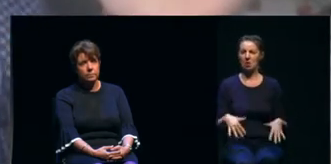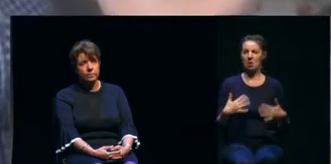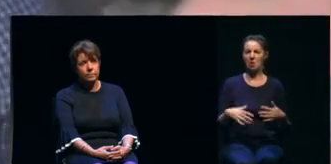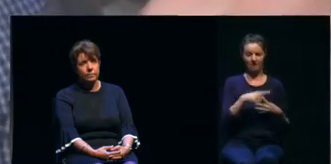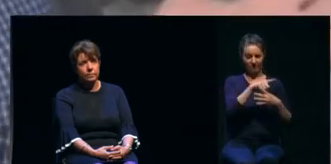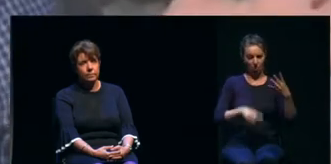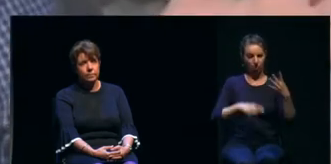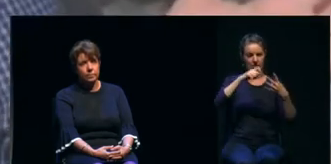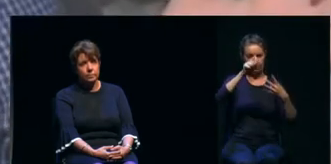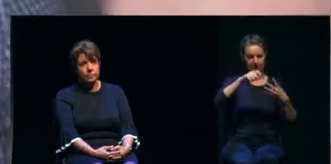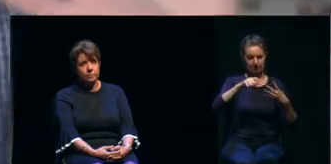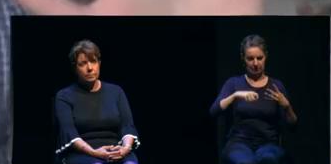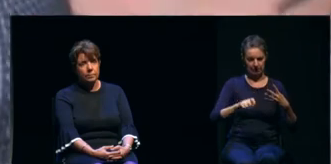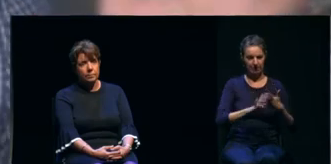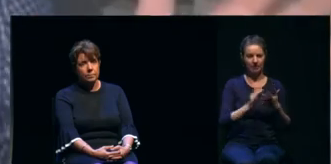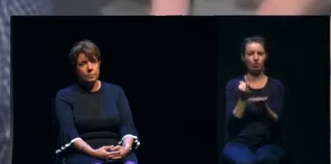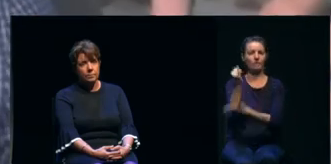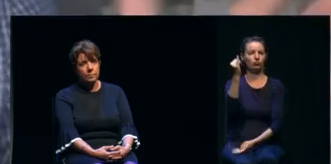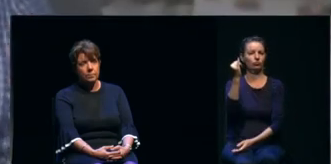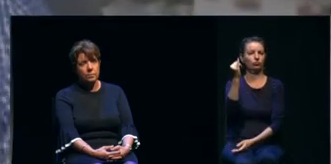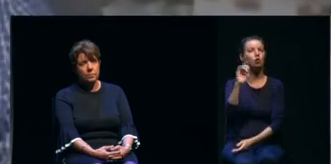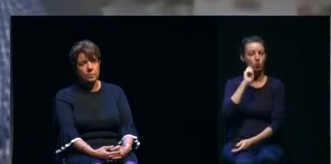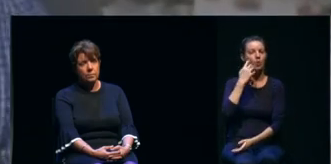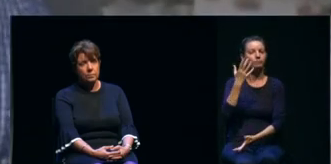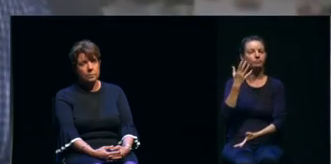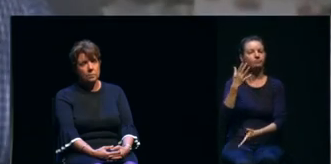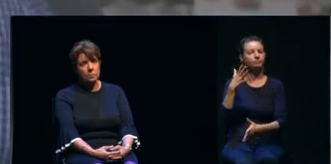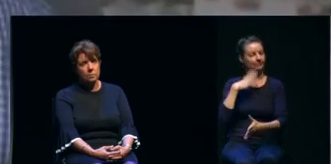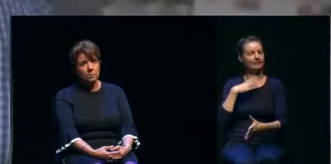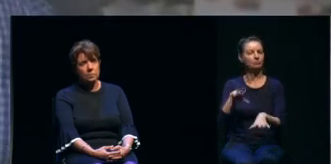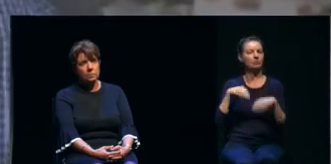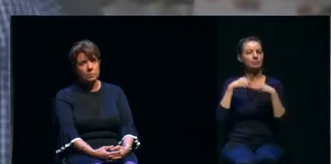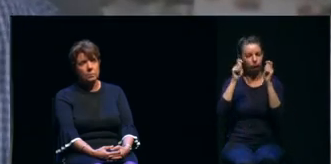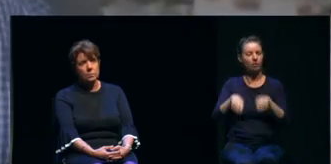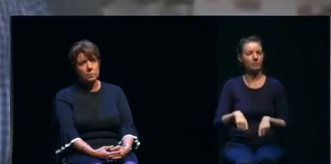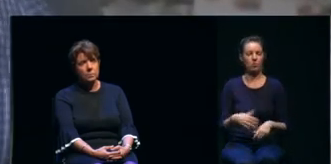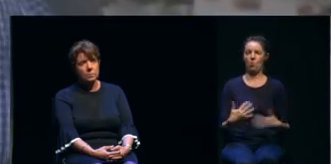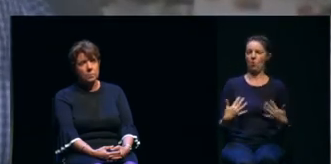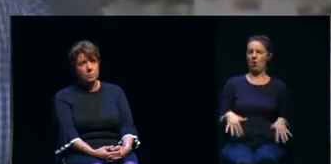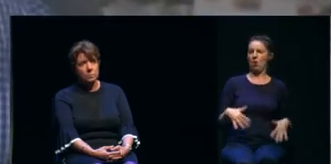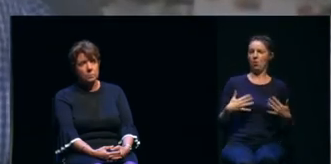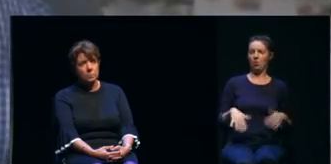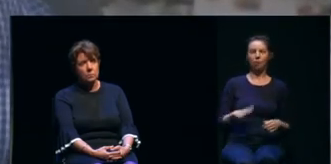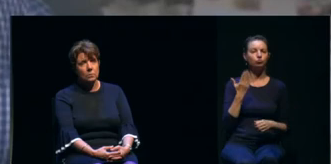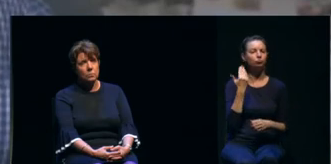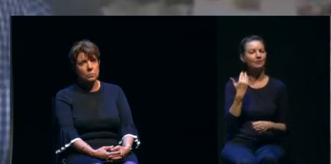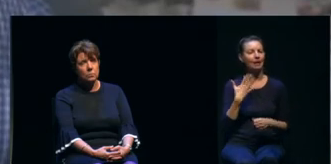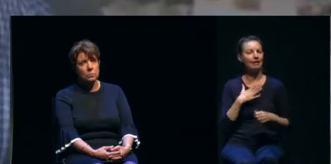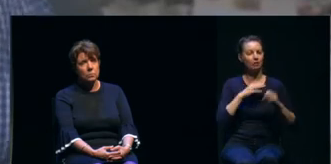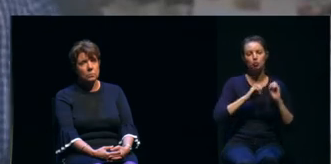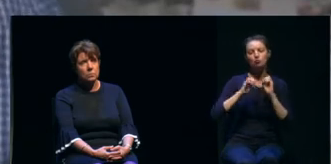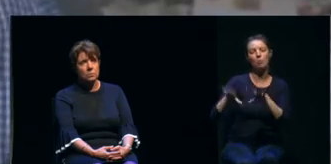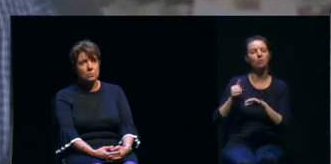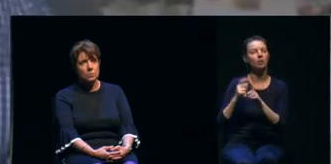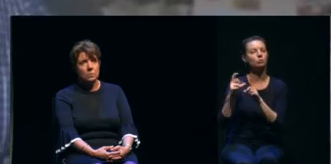then that's your fault. Like, kind of, that's the, you will be raped. And I was thinking about this because recently I had to drop my daughter at the airport at 3 o'clock in the